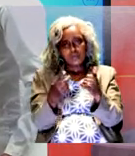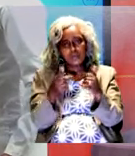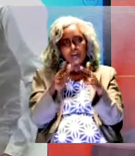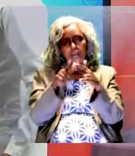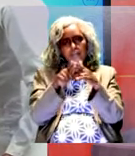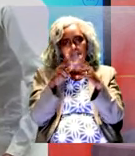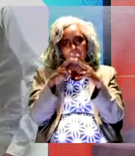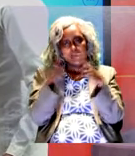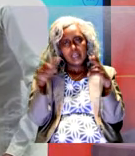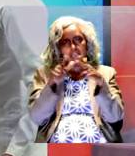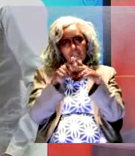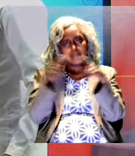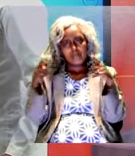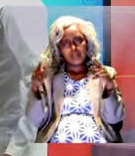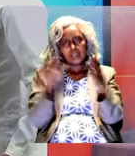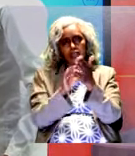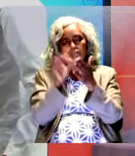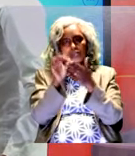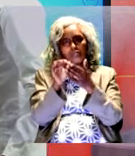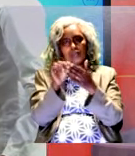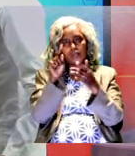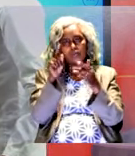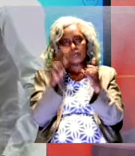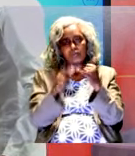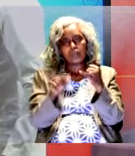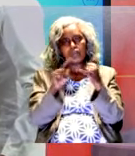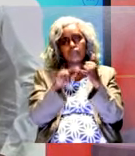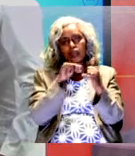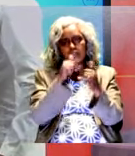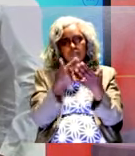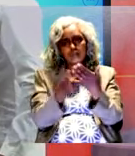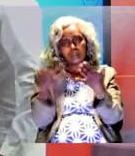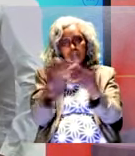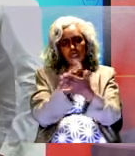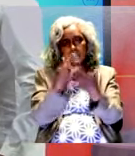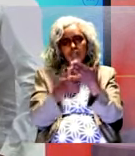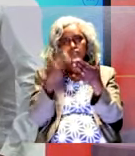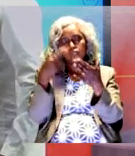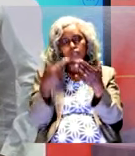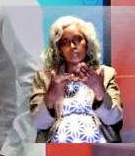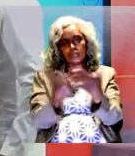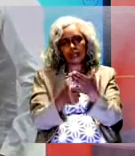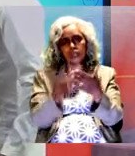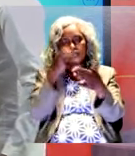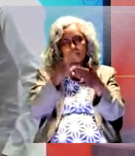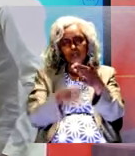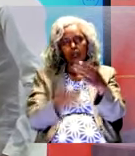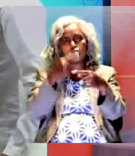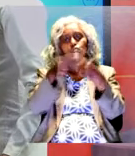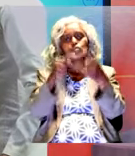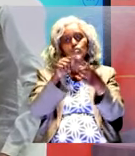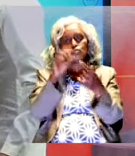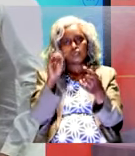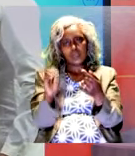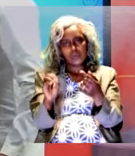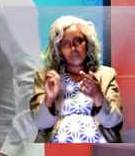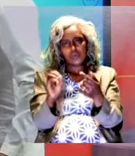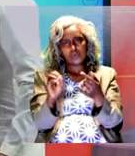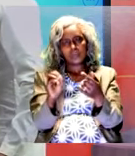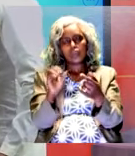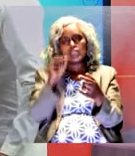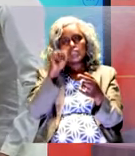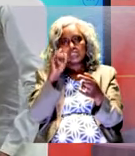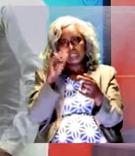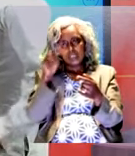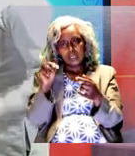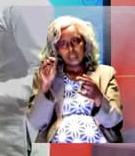number, or 1 over infinity. When you take this ratio, this value goes to 0. So